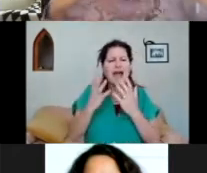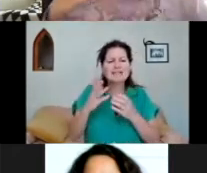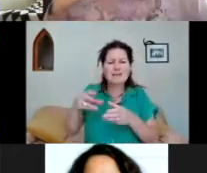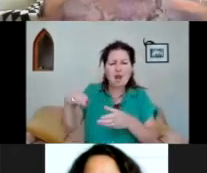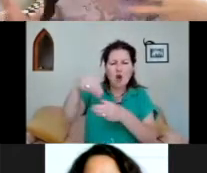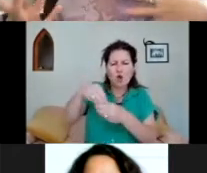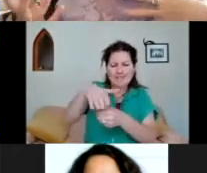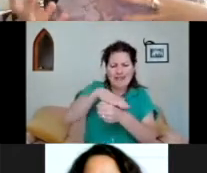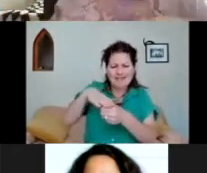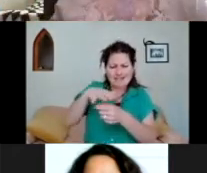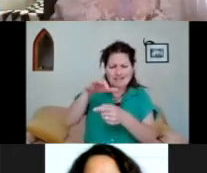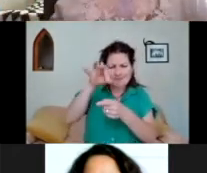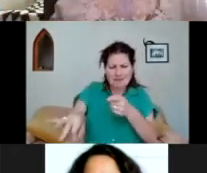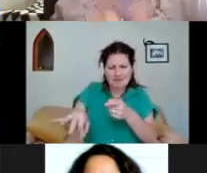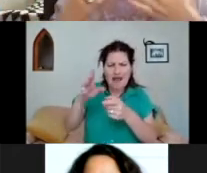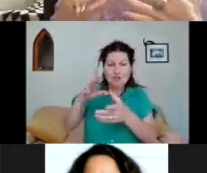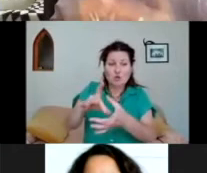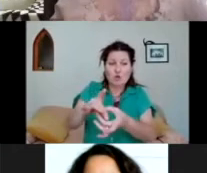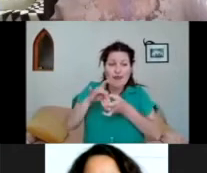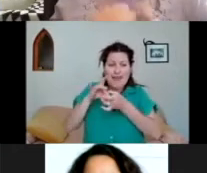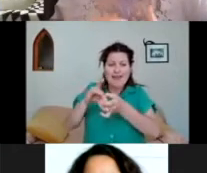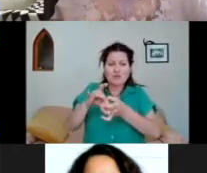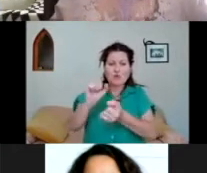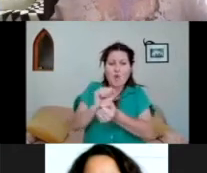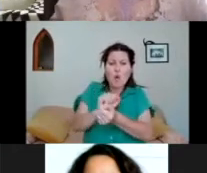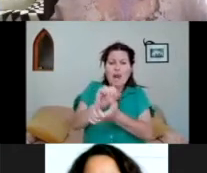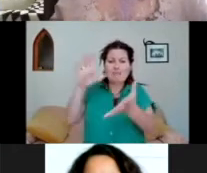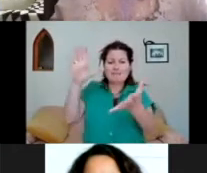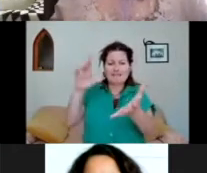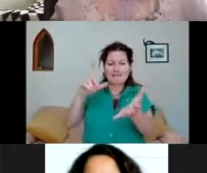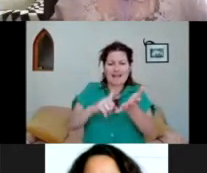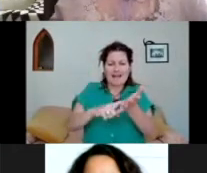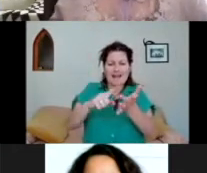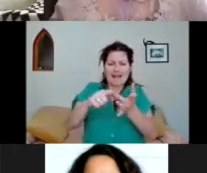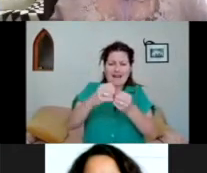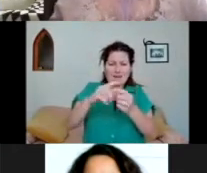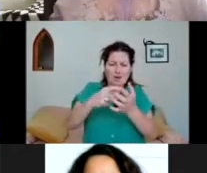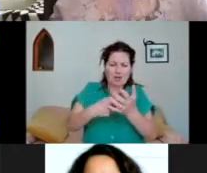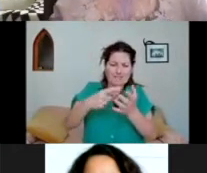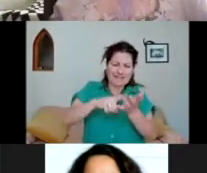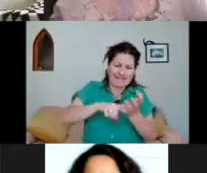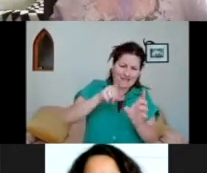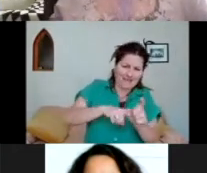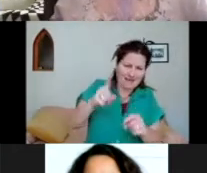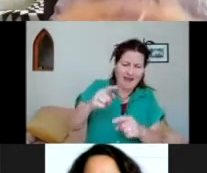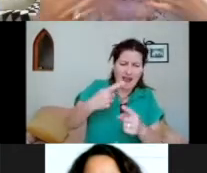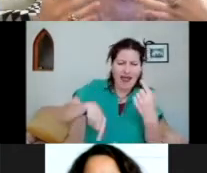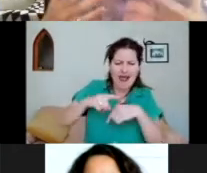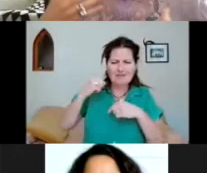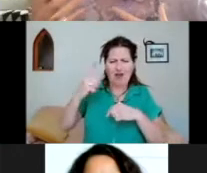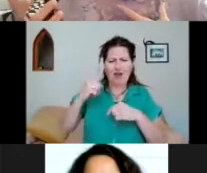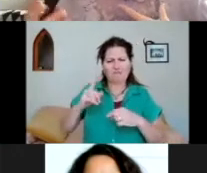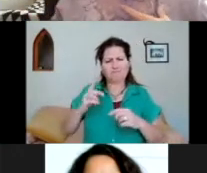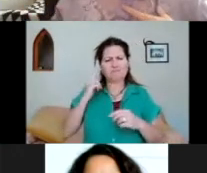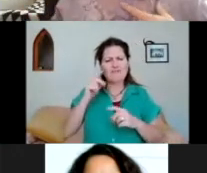has to relate to Liberty as a flagship deaf and disabled festival, but also it needs to be aware